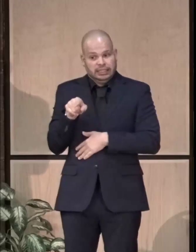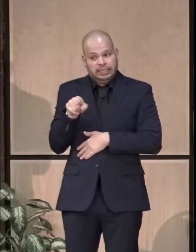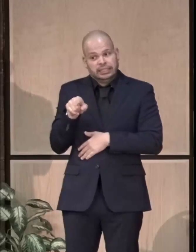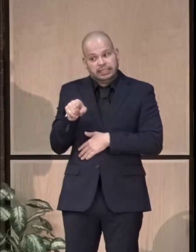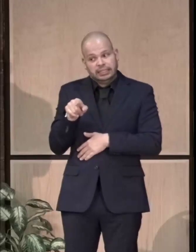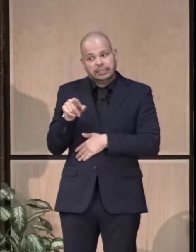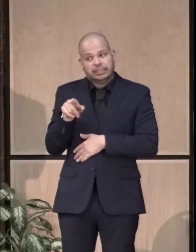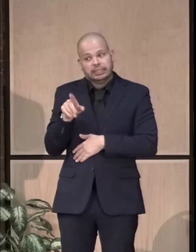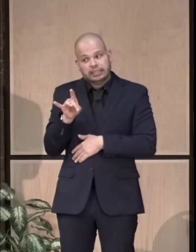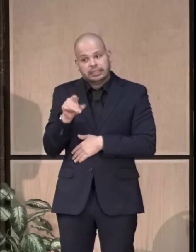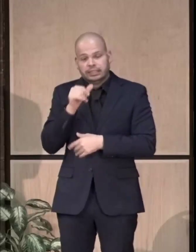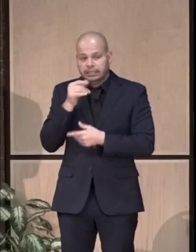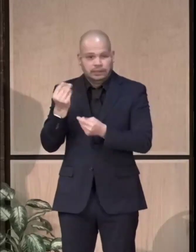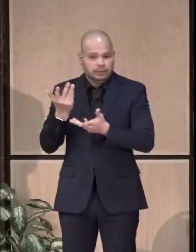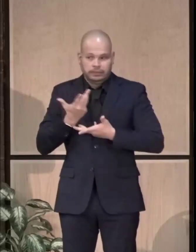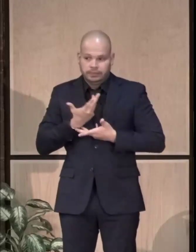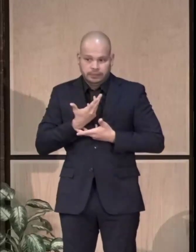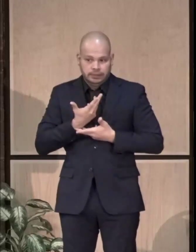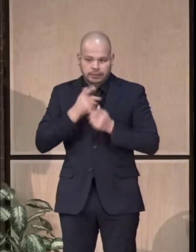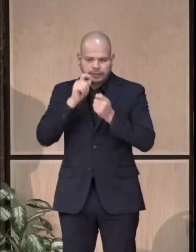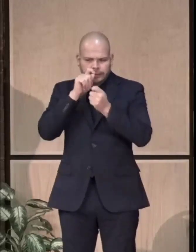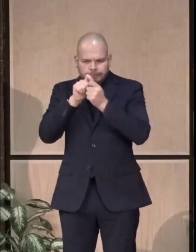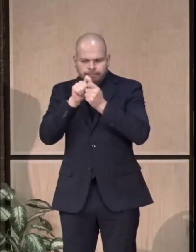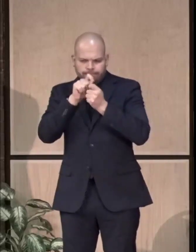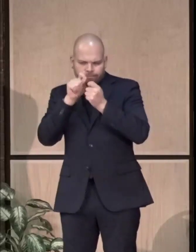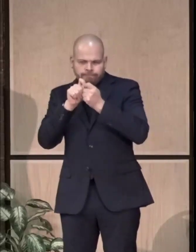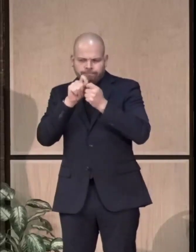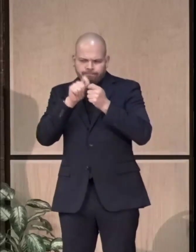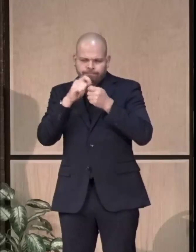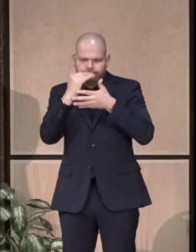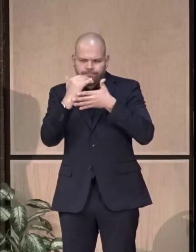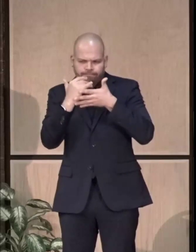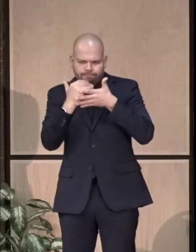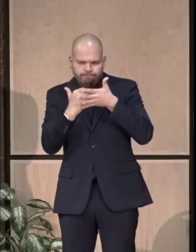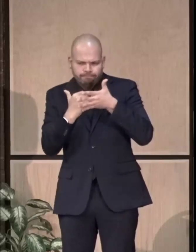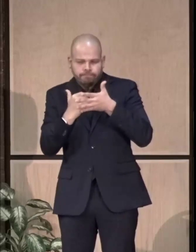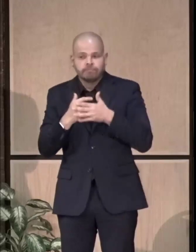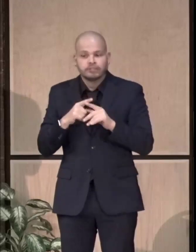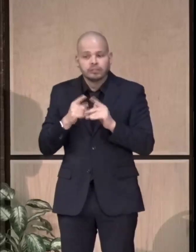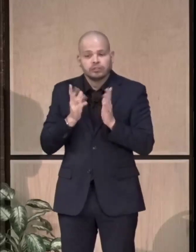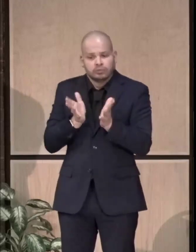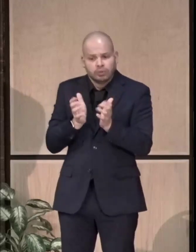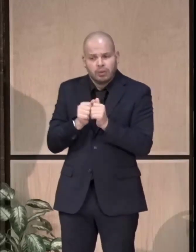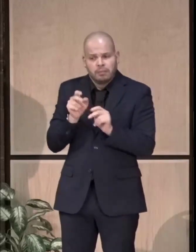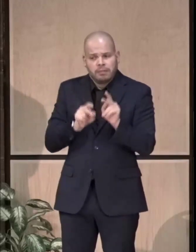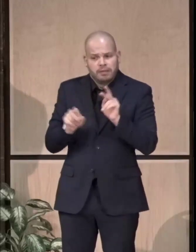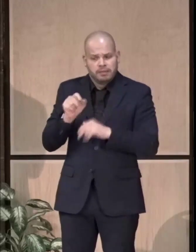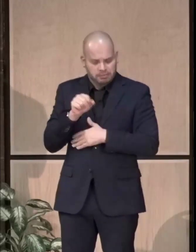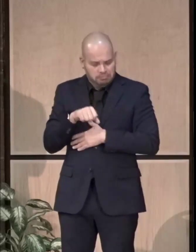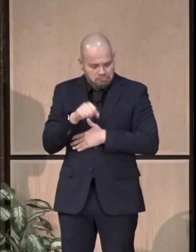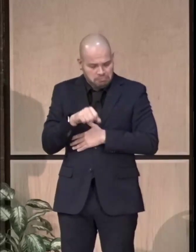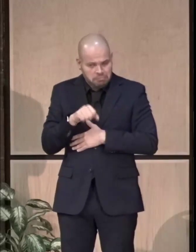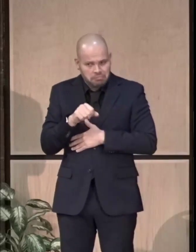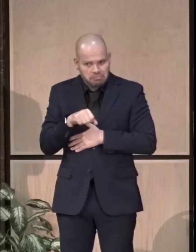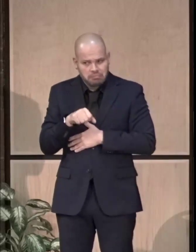didn't provide me a lot of information what was going on. I did obviously speak with obviously what we referred to earlier, but I wasn't really